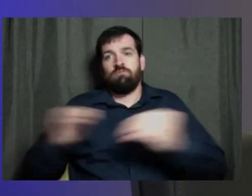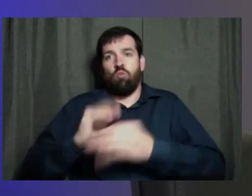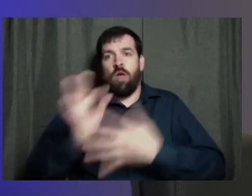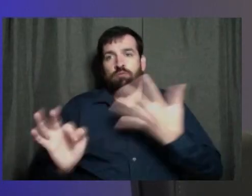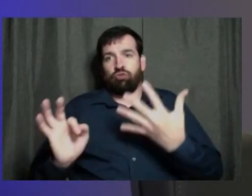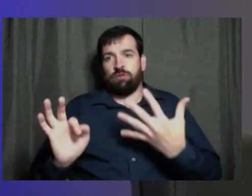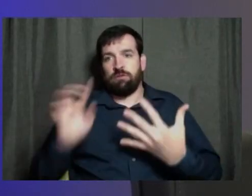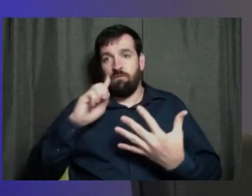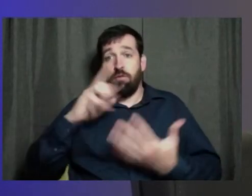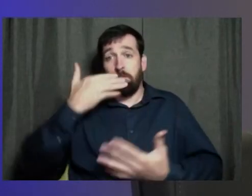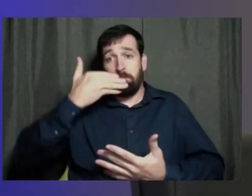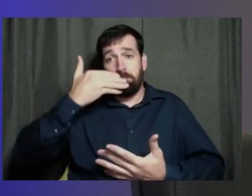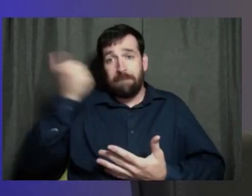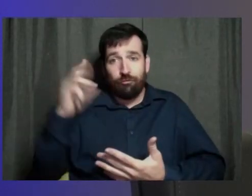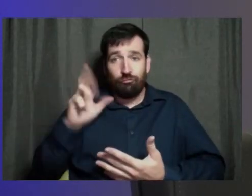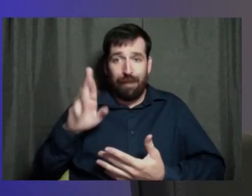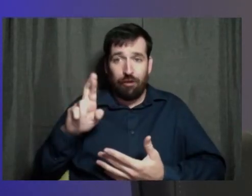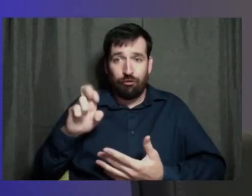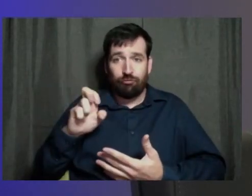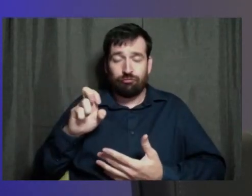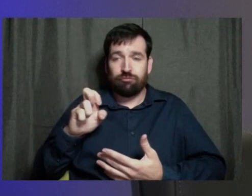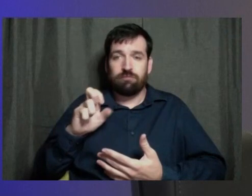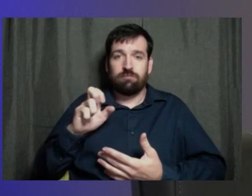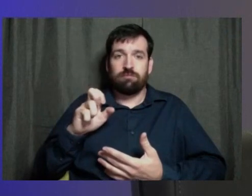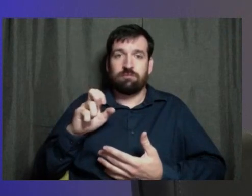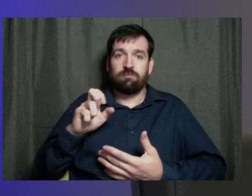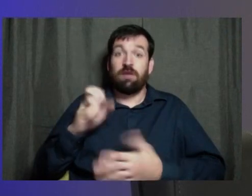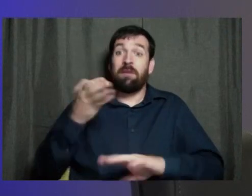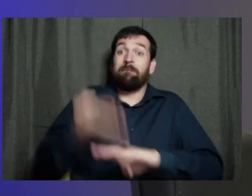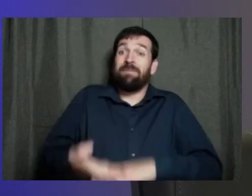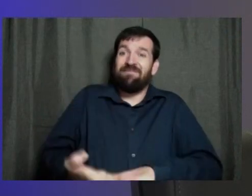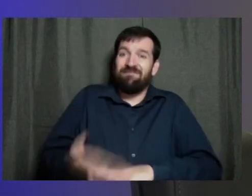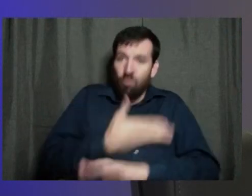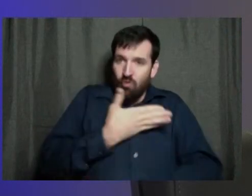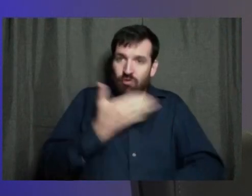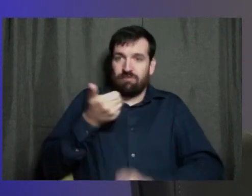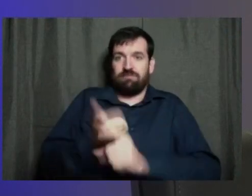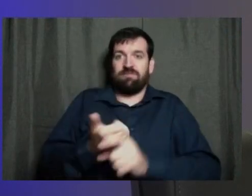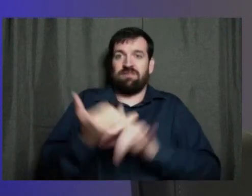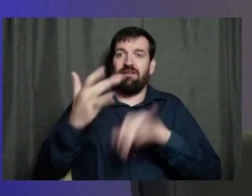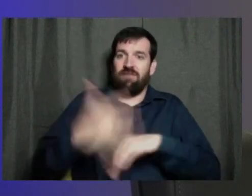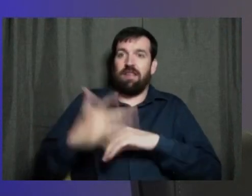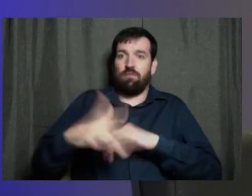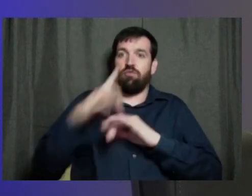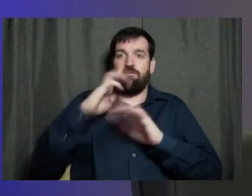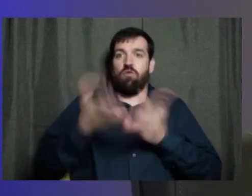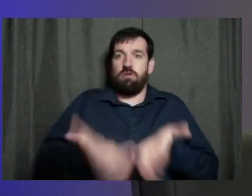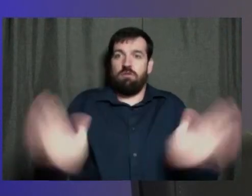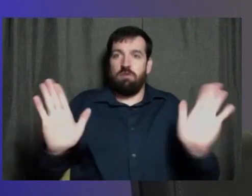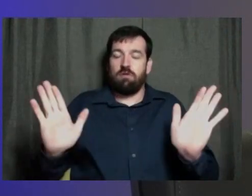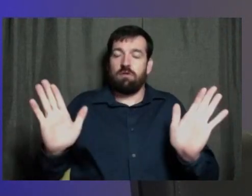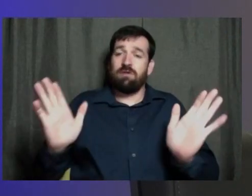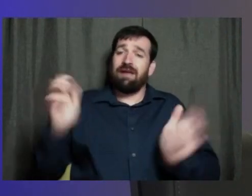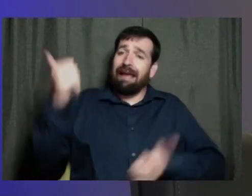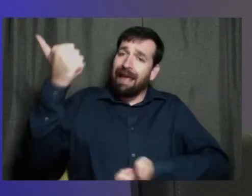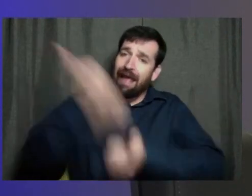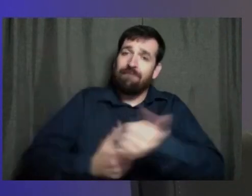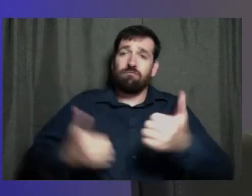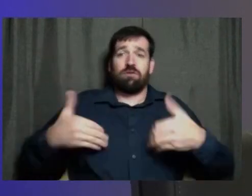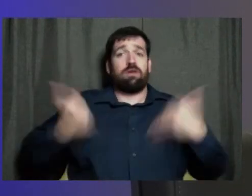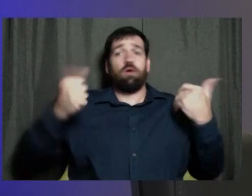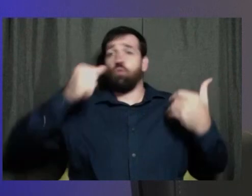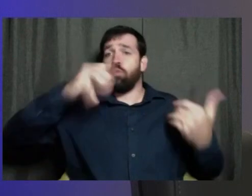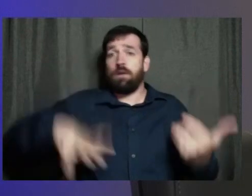better than the standard of care before it's available to the masses. And every single young woman, we